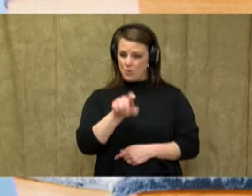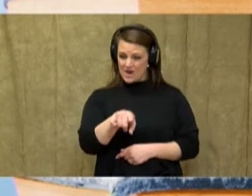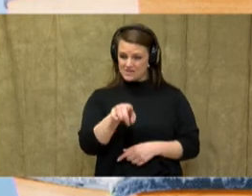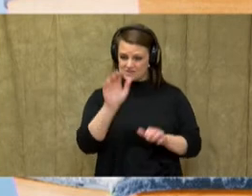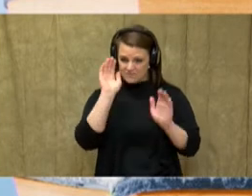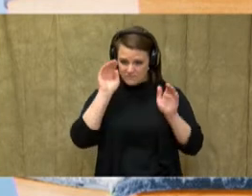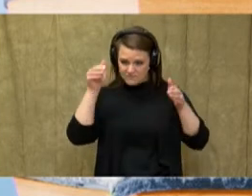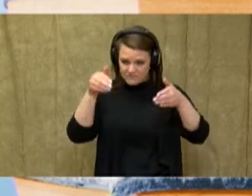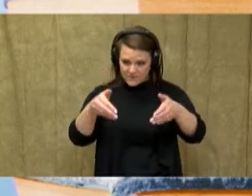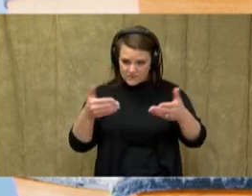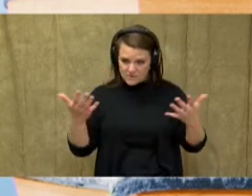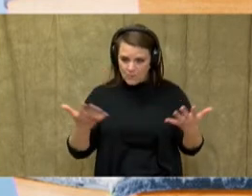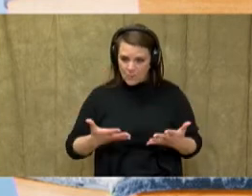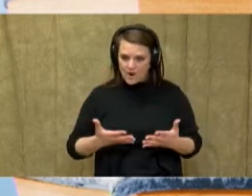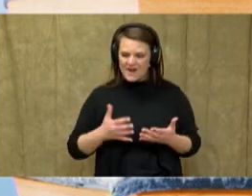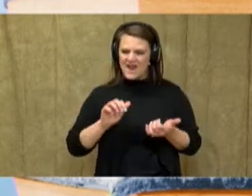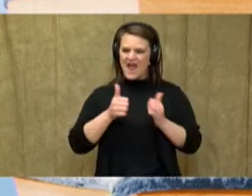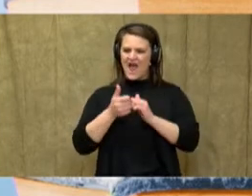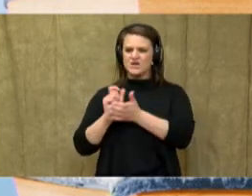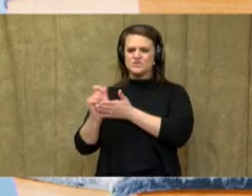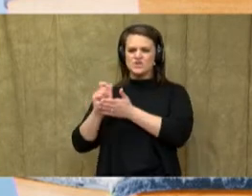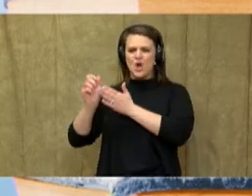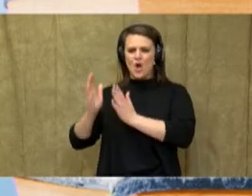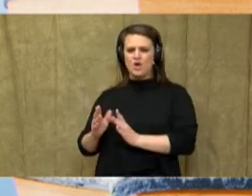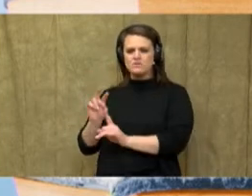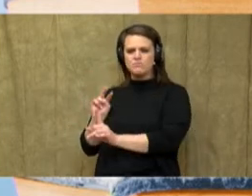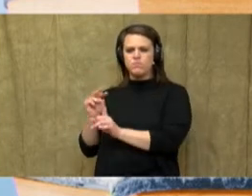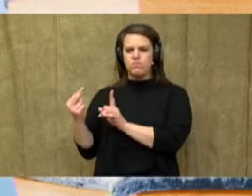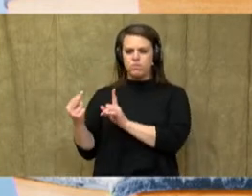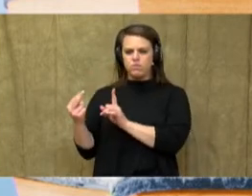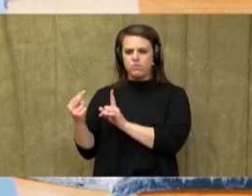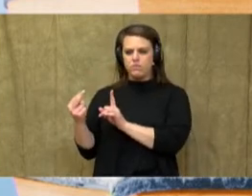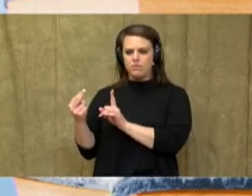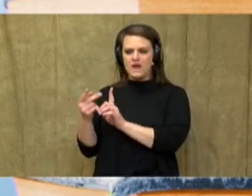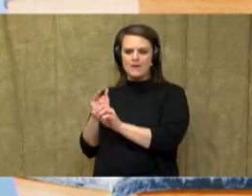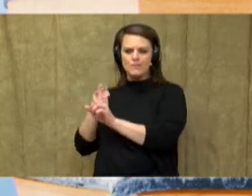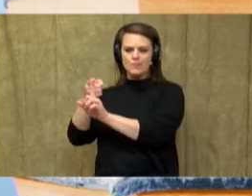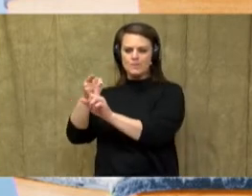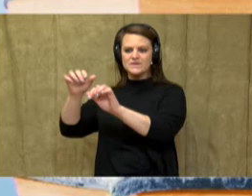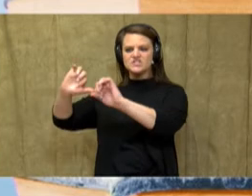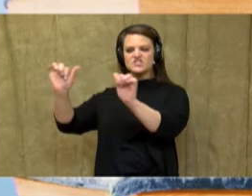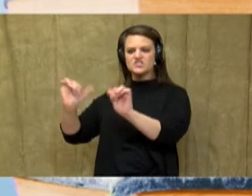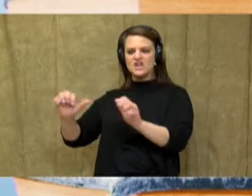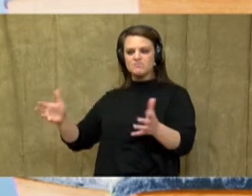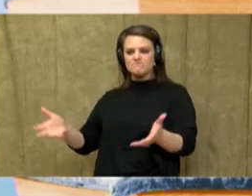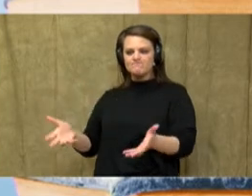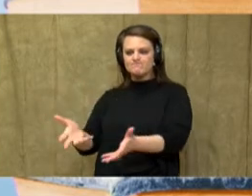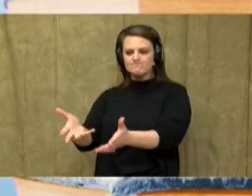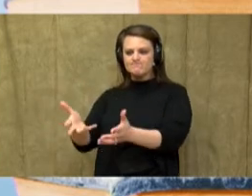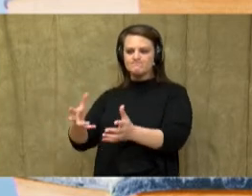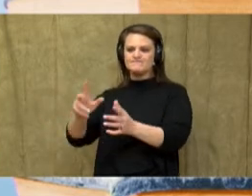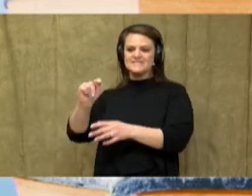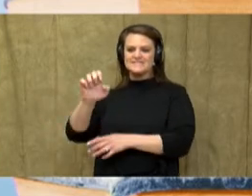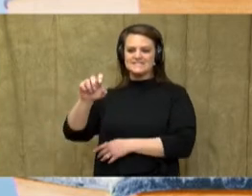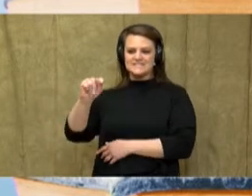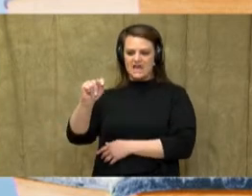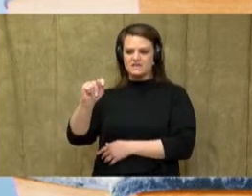need to focus on is how does the author's point of view and purpose shape and direct the text? So we're looking at